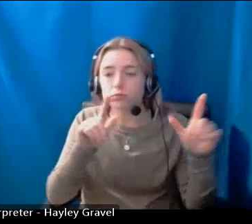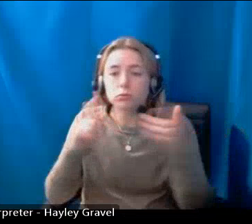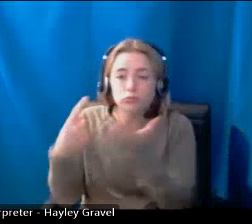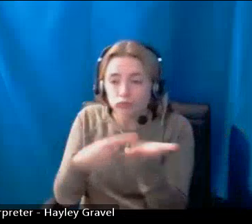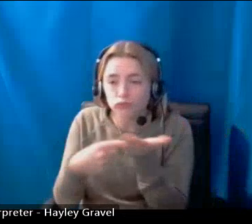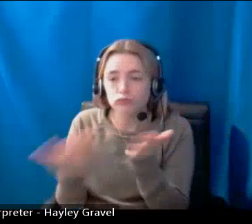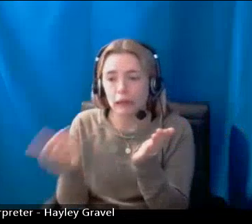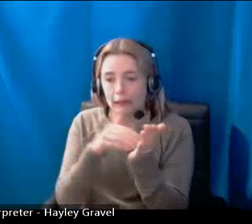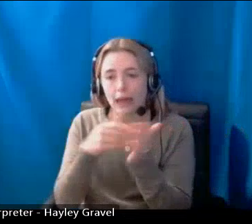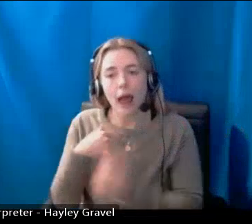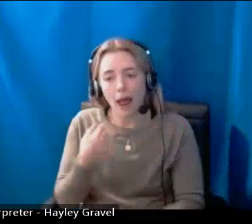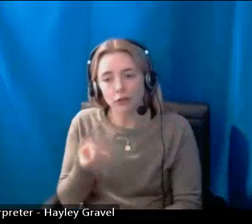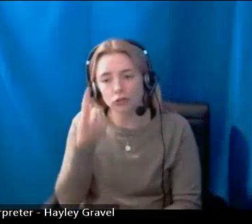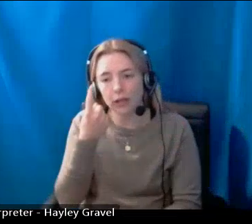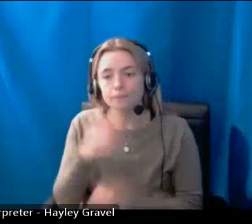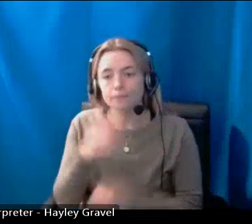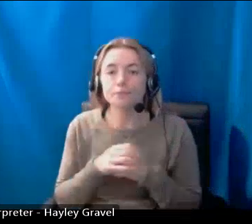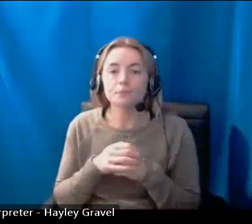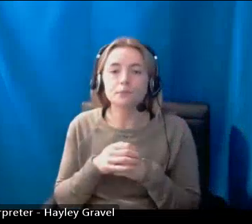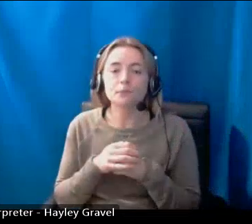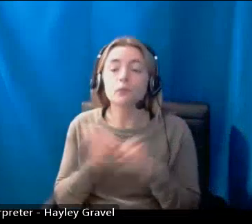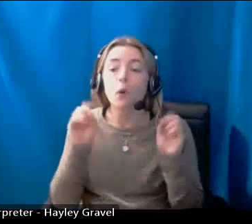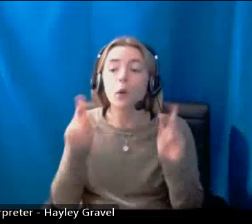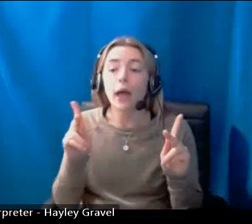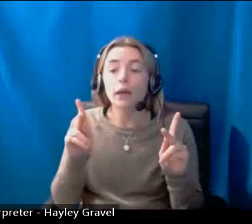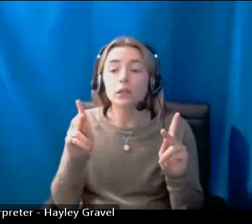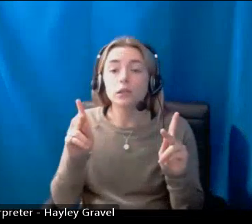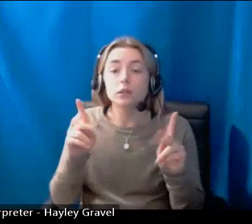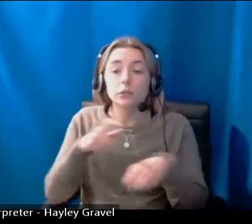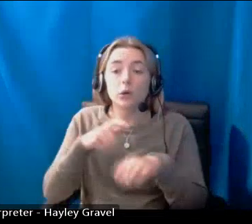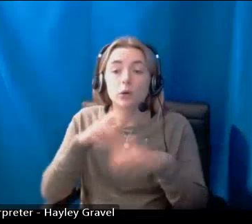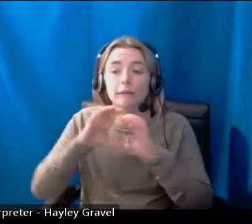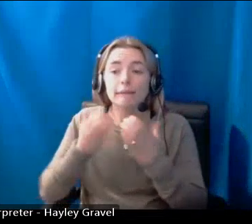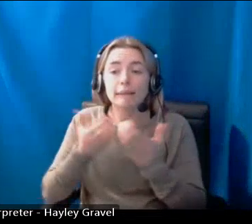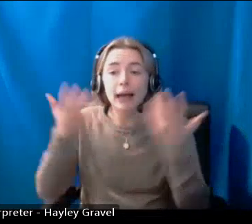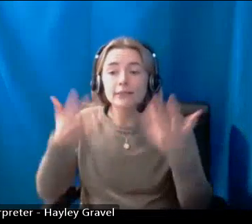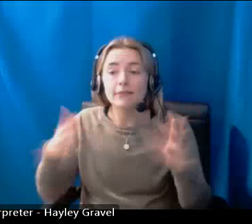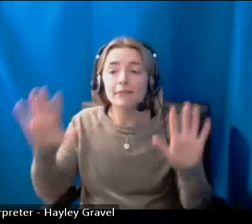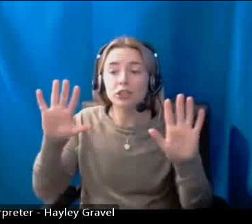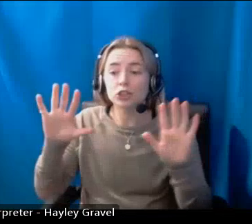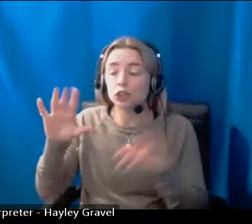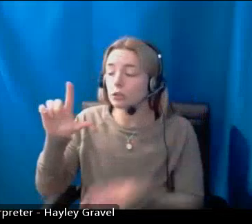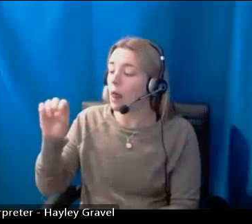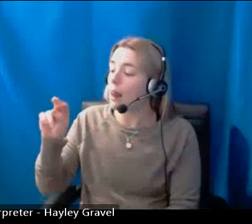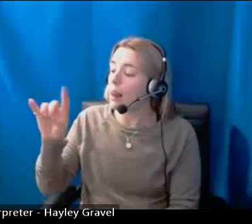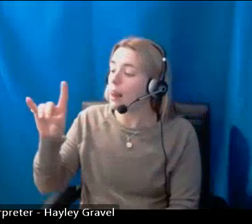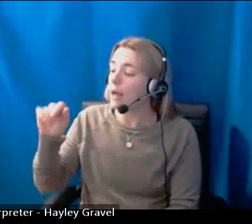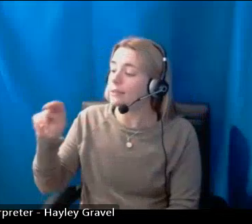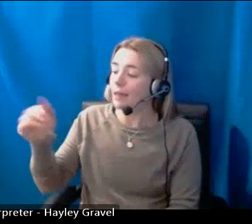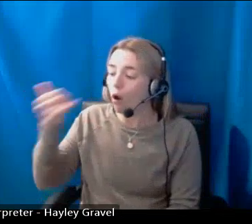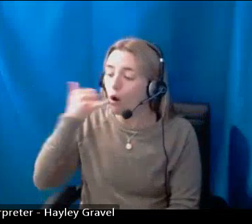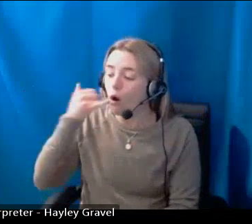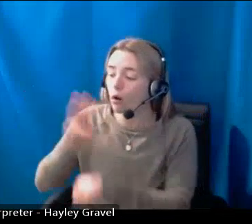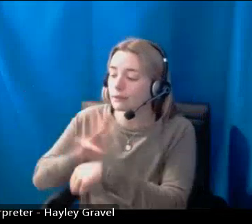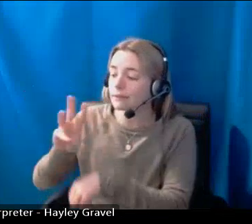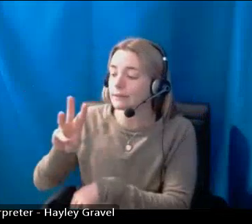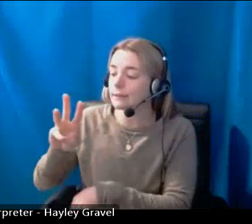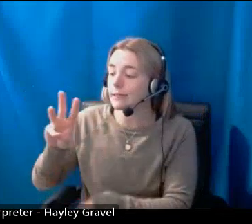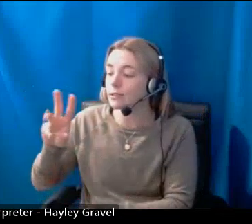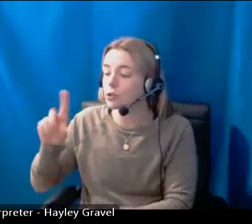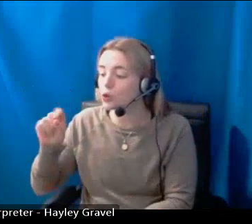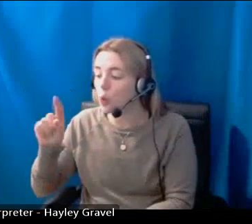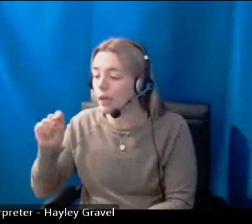All right. I'm going to end our Zoom. If you need me, let me know. London, 6:20. Jade, 6:30. Ashley